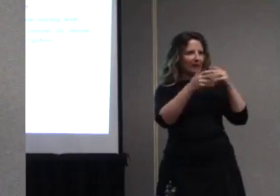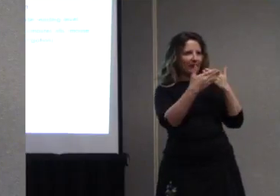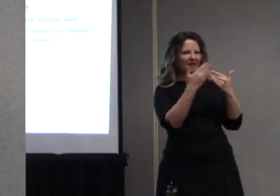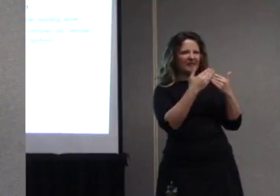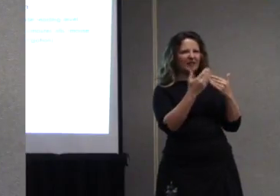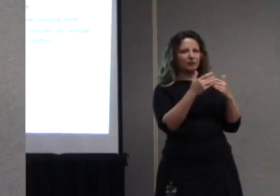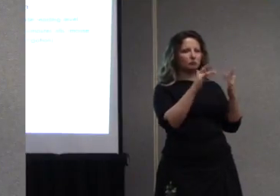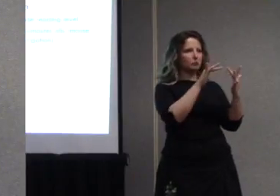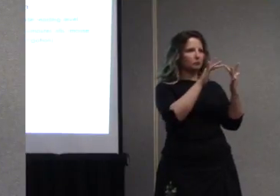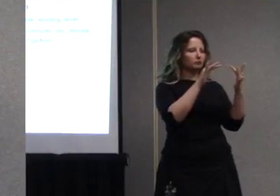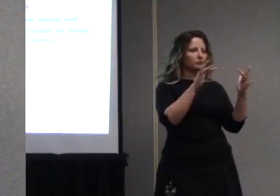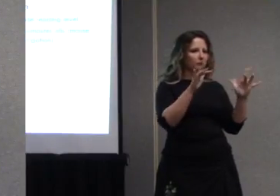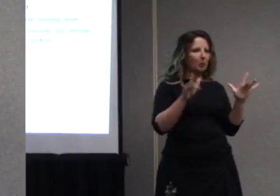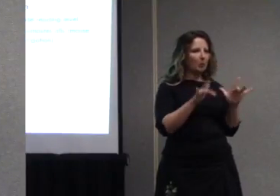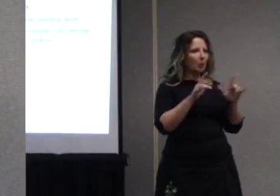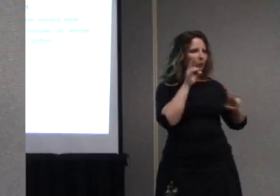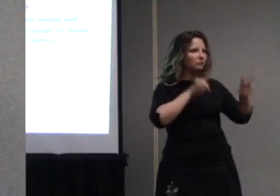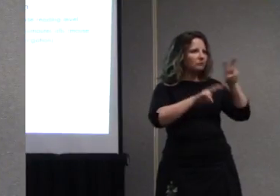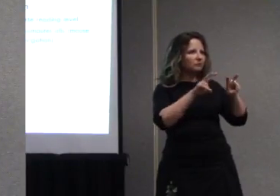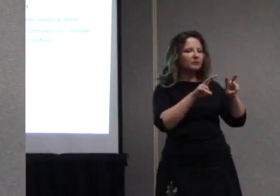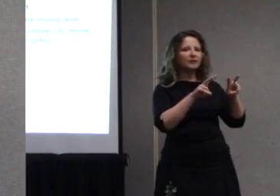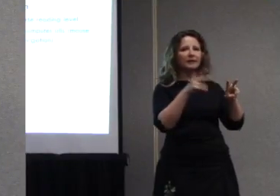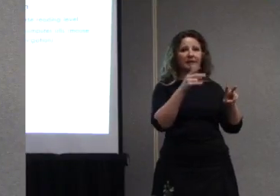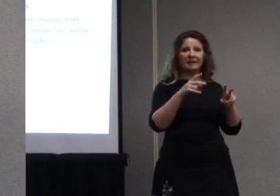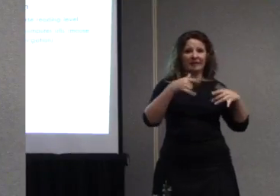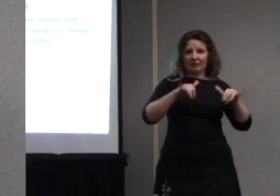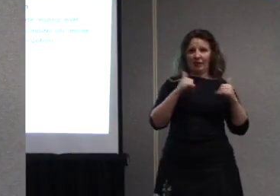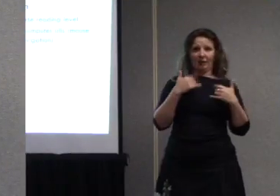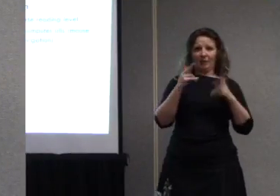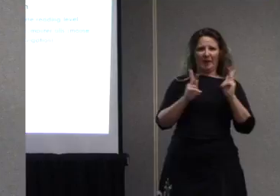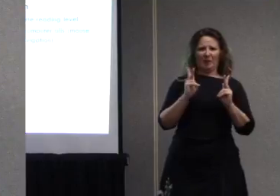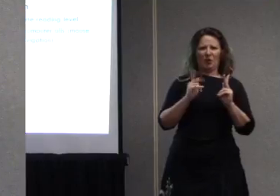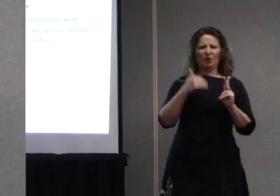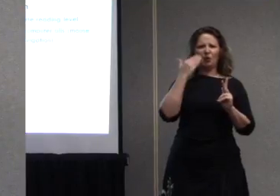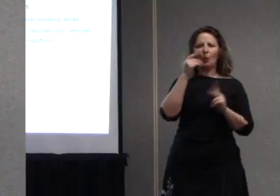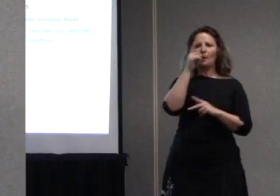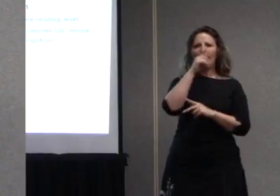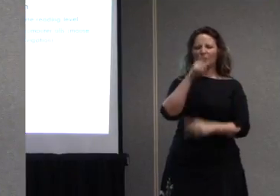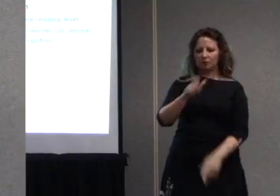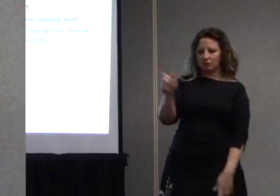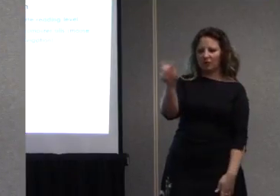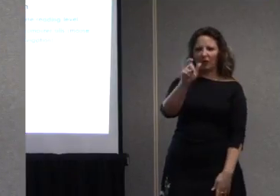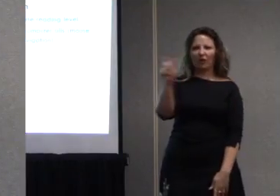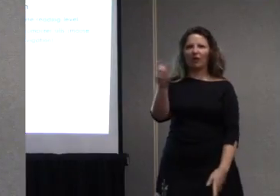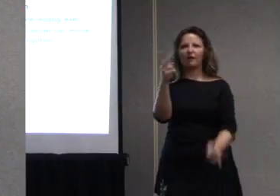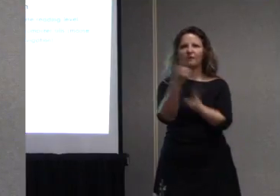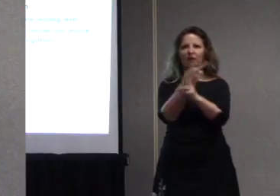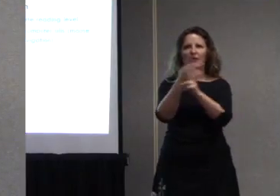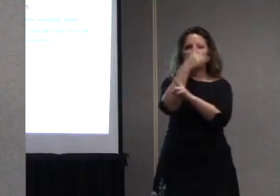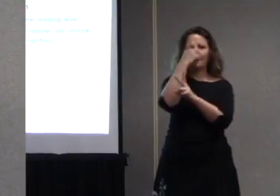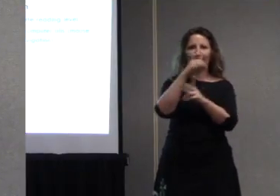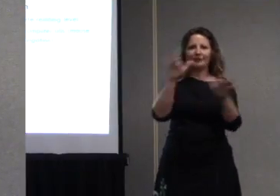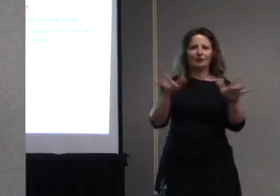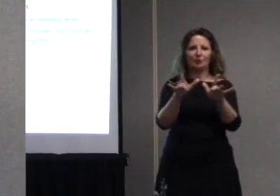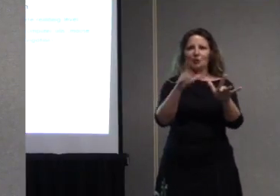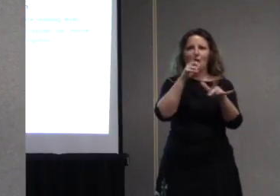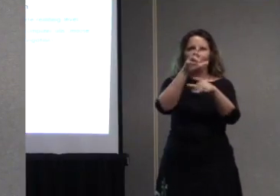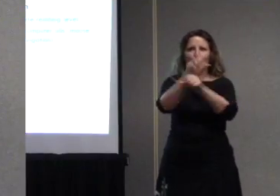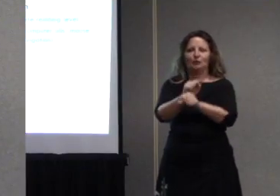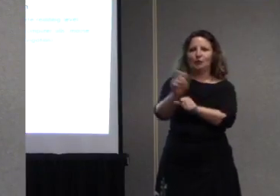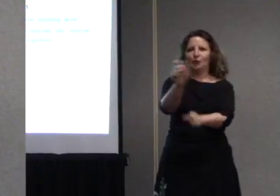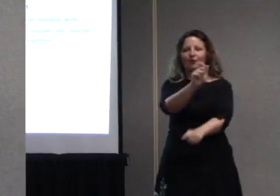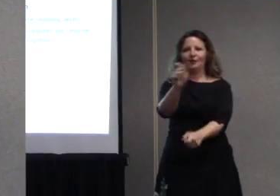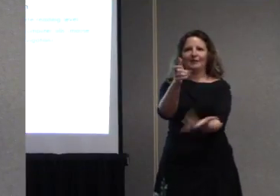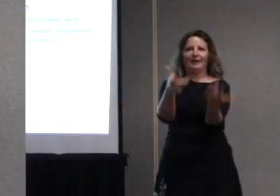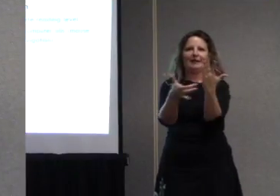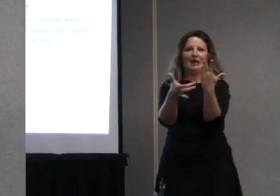computer. There are still people that go, they'll get a mouse and they'll pick it up and they'll go like this because they're not